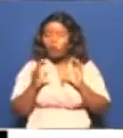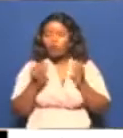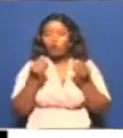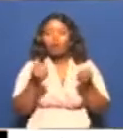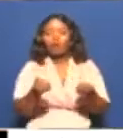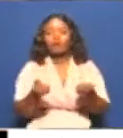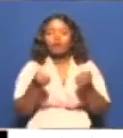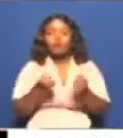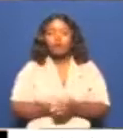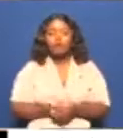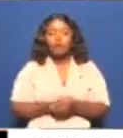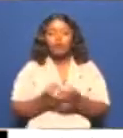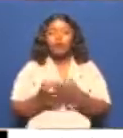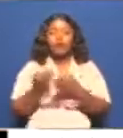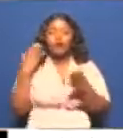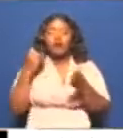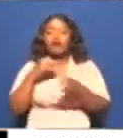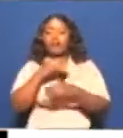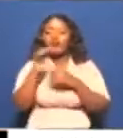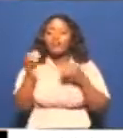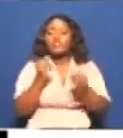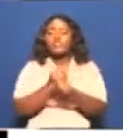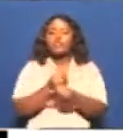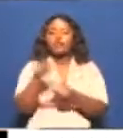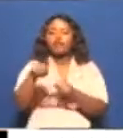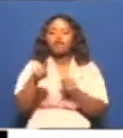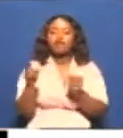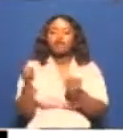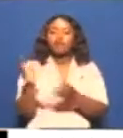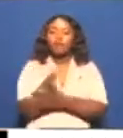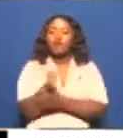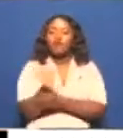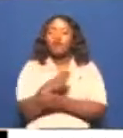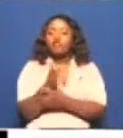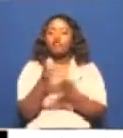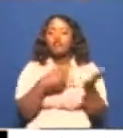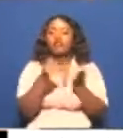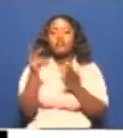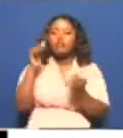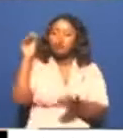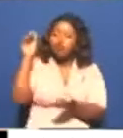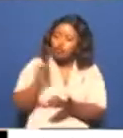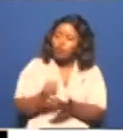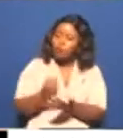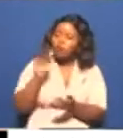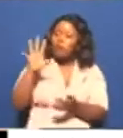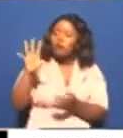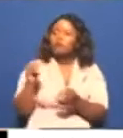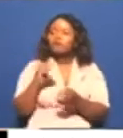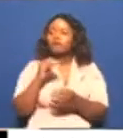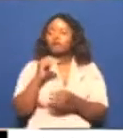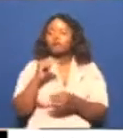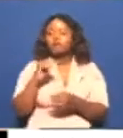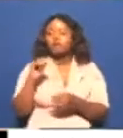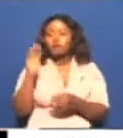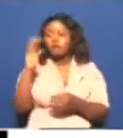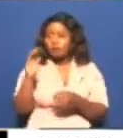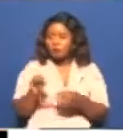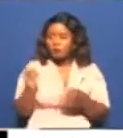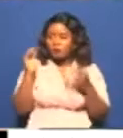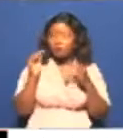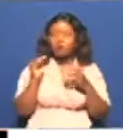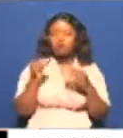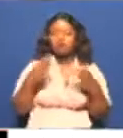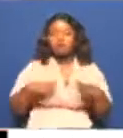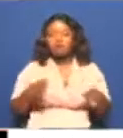Last year, fish prices in Lake Naivasha dropped by 50% as fishermen grappled with limited markets due to lockdowns and closure